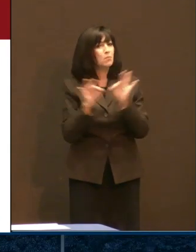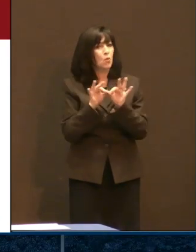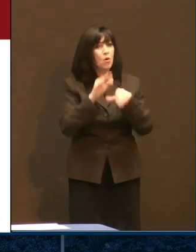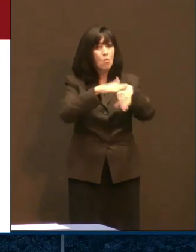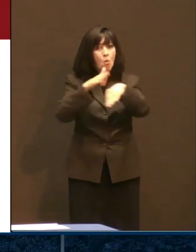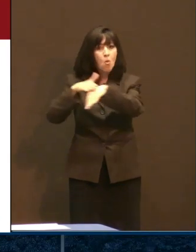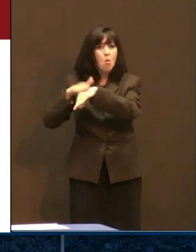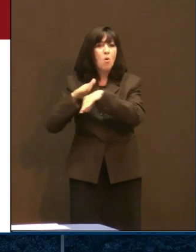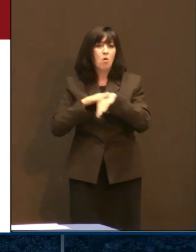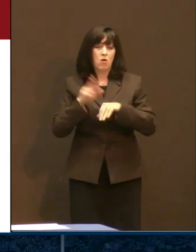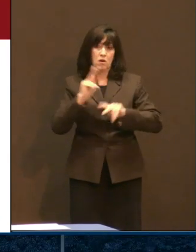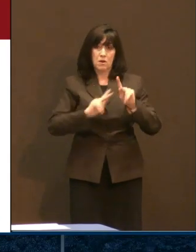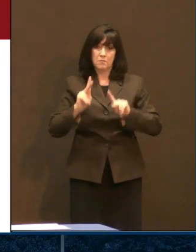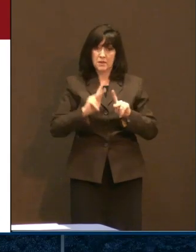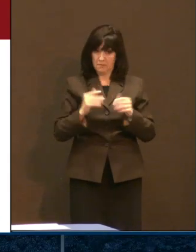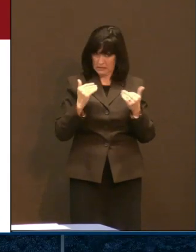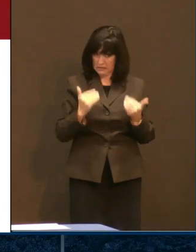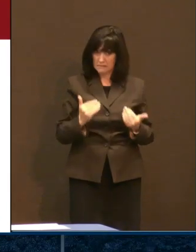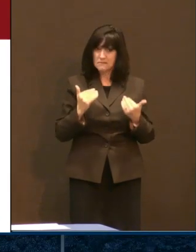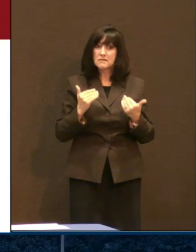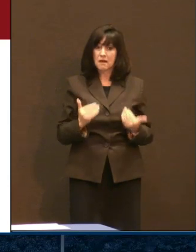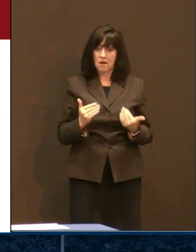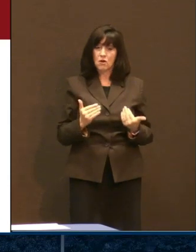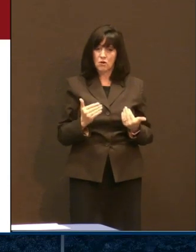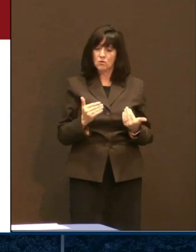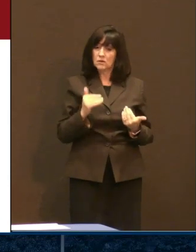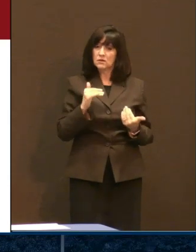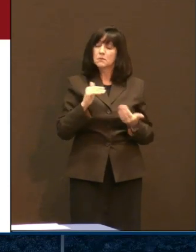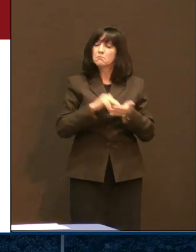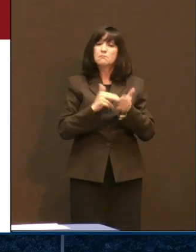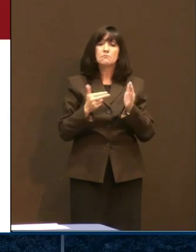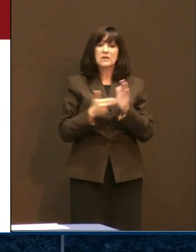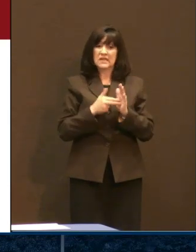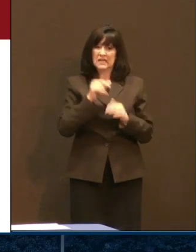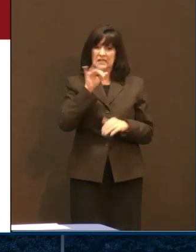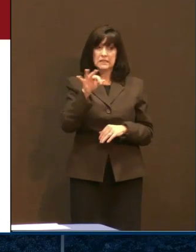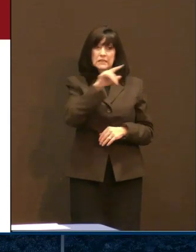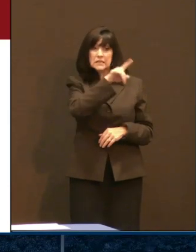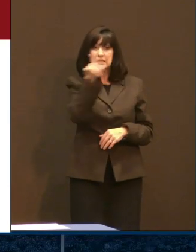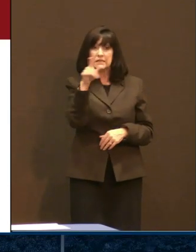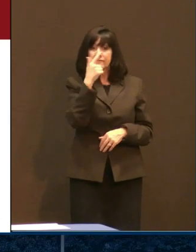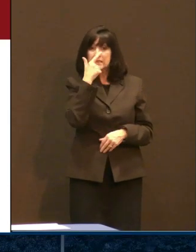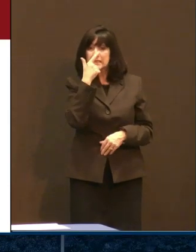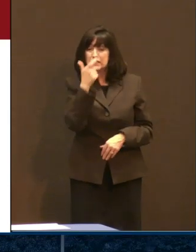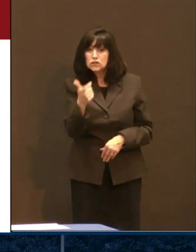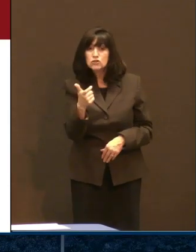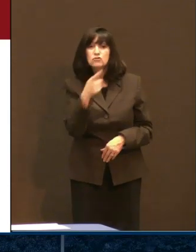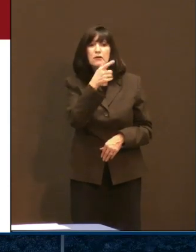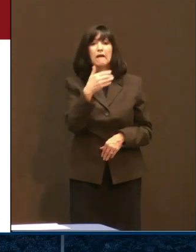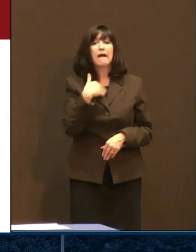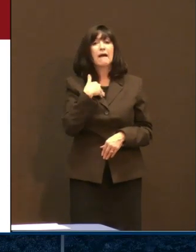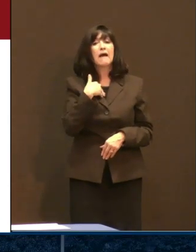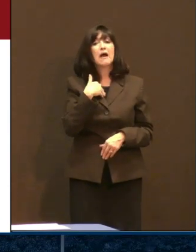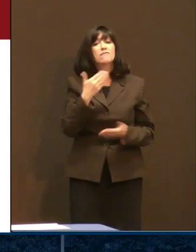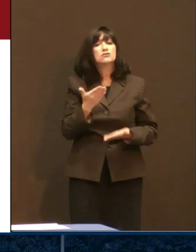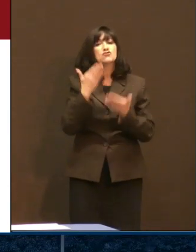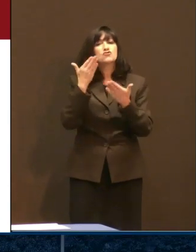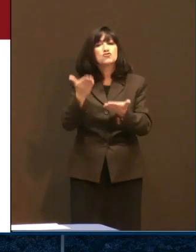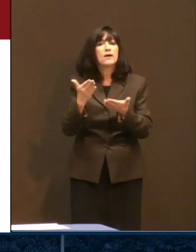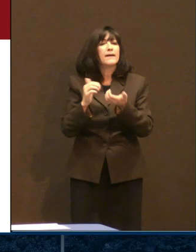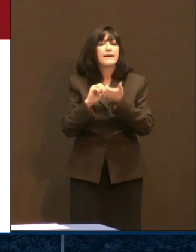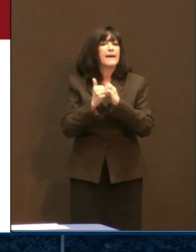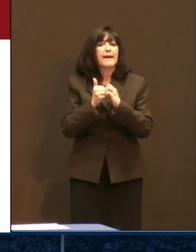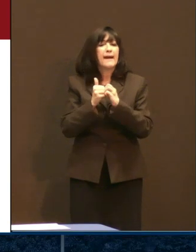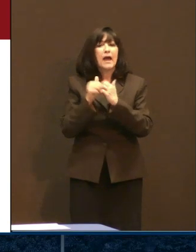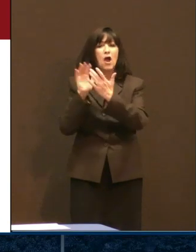emails now, and I want people to know that if you are interested or you have ideas, suggestions for us